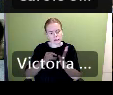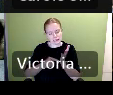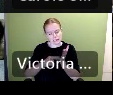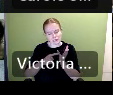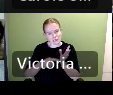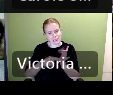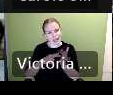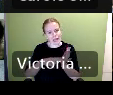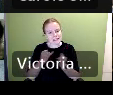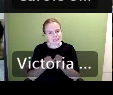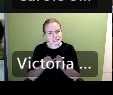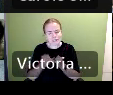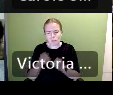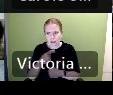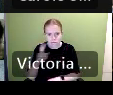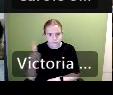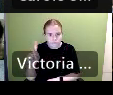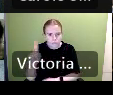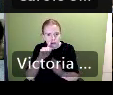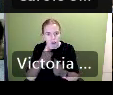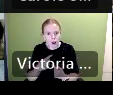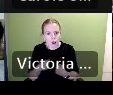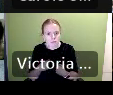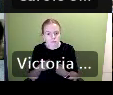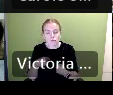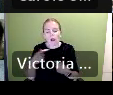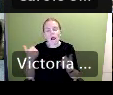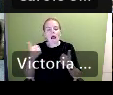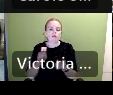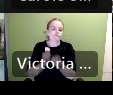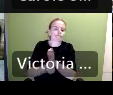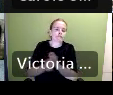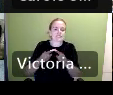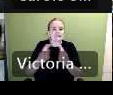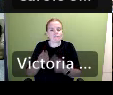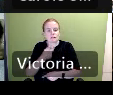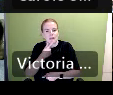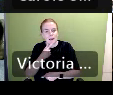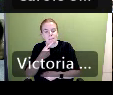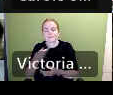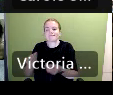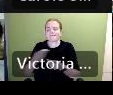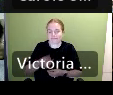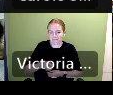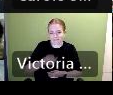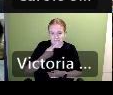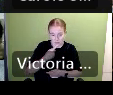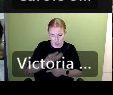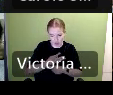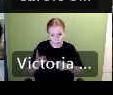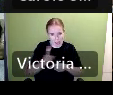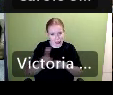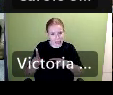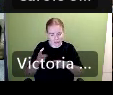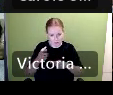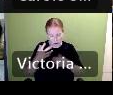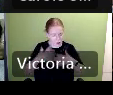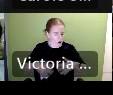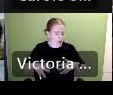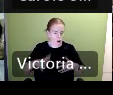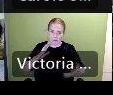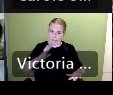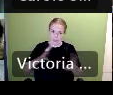fine. Had it for 3 weeks and I was crippled. And if they'd have left me, I'd have been all right. And it's took me 8 to 9 months